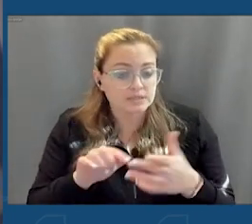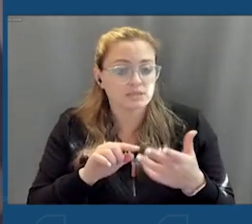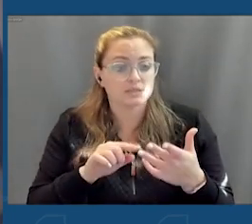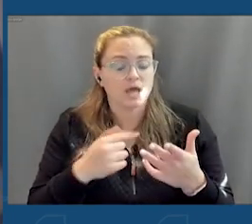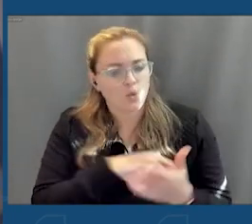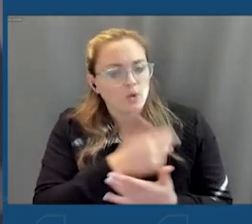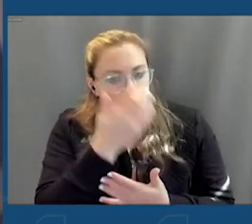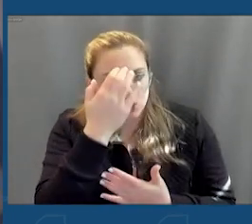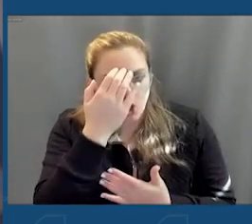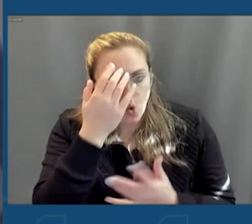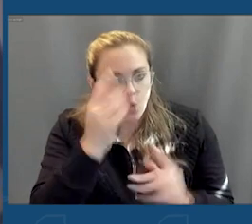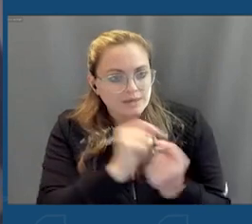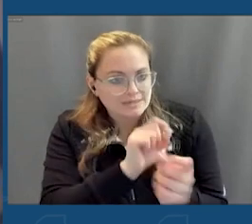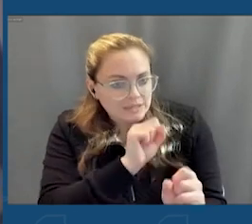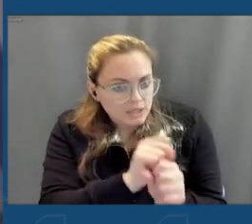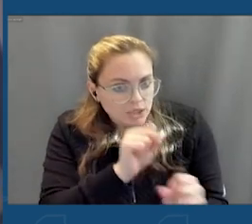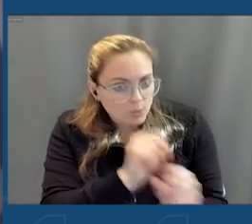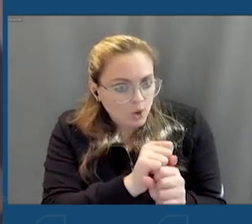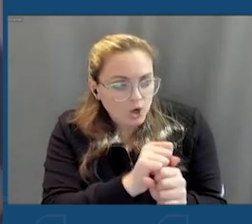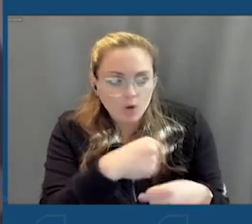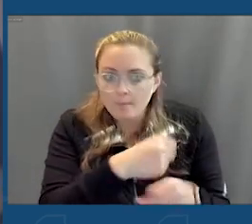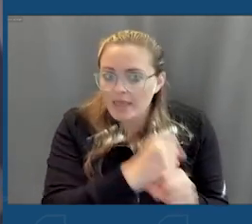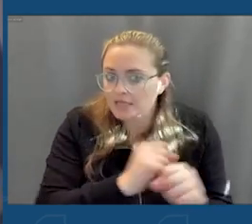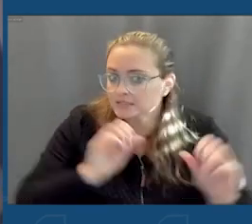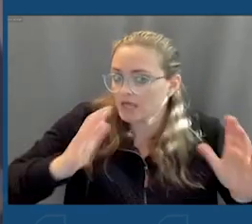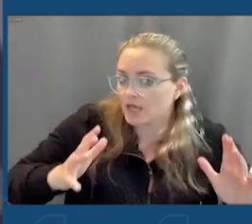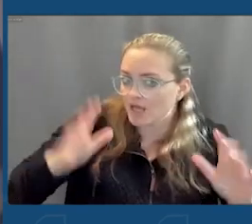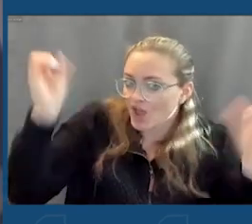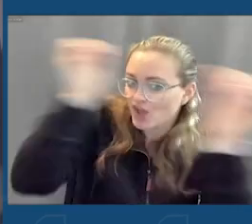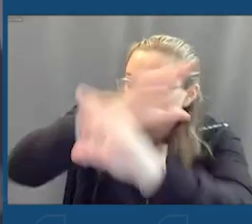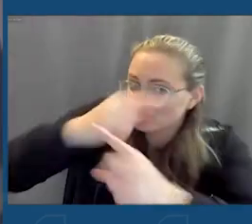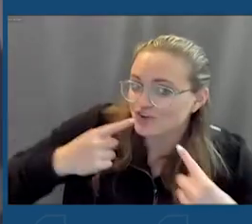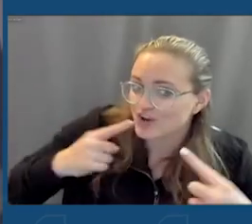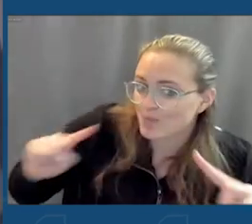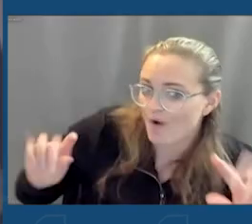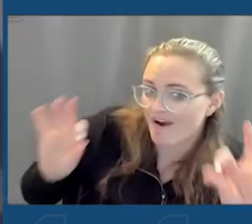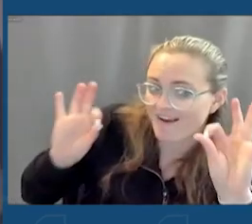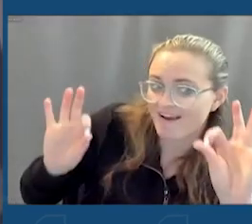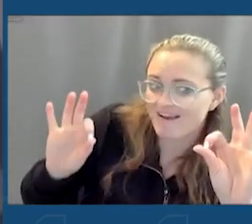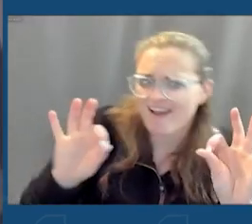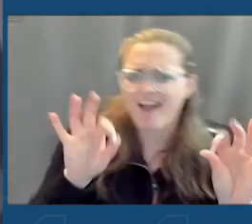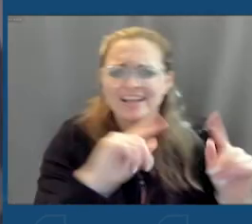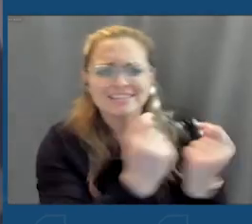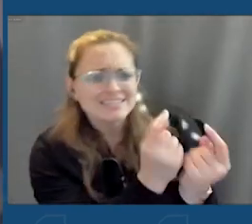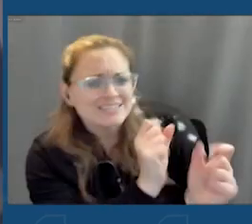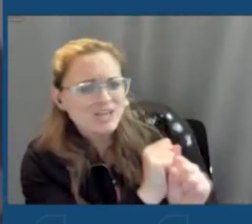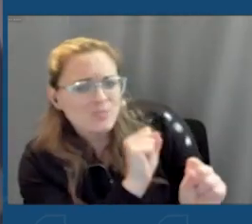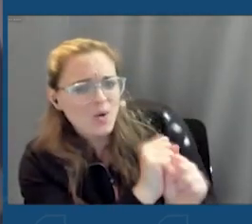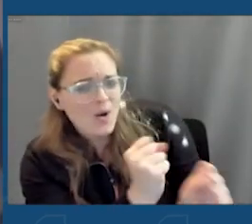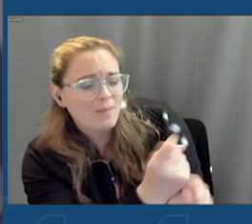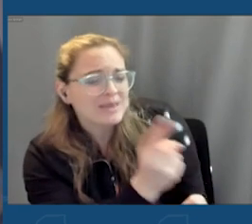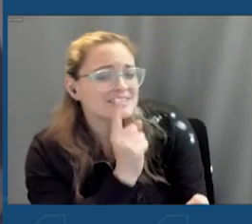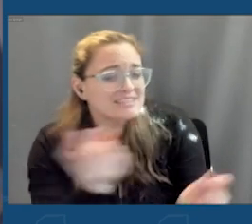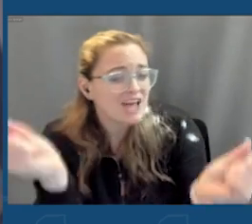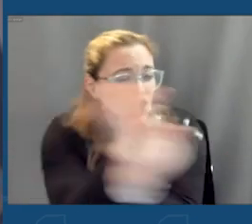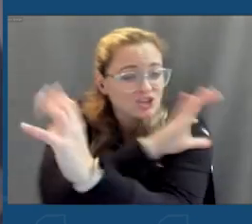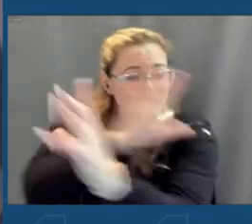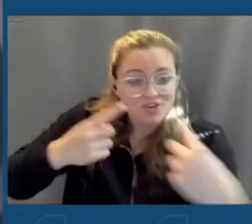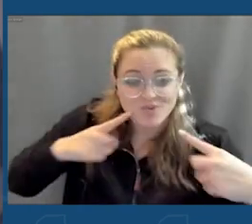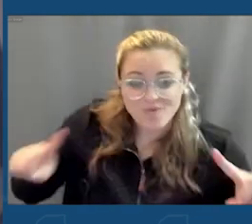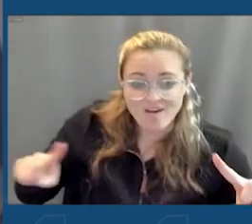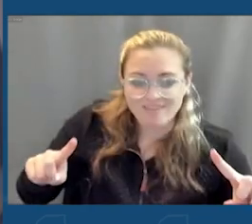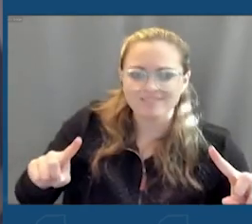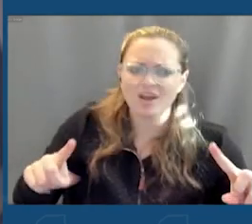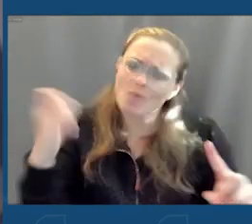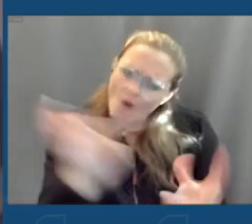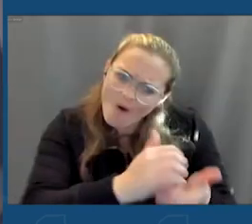all know, teamwork makes the dream work. One more, teamwork makes the dream work. And we're all in this together. Thank you. Who